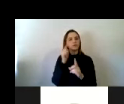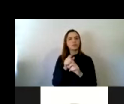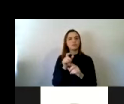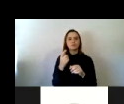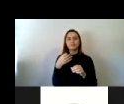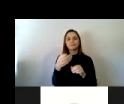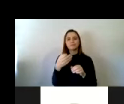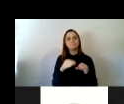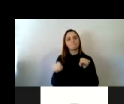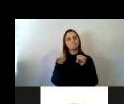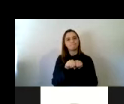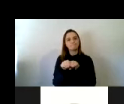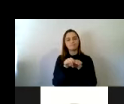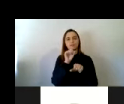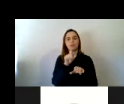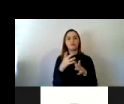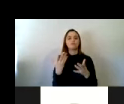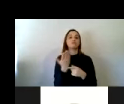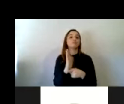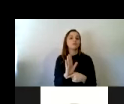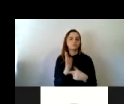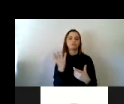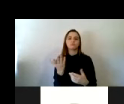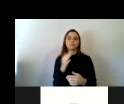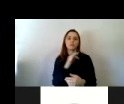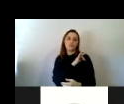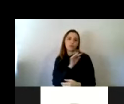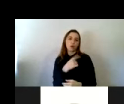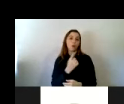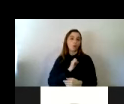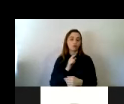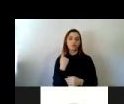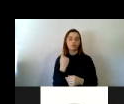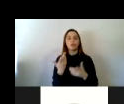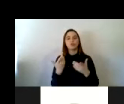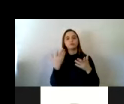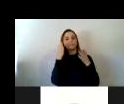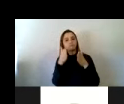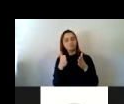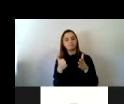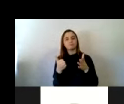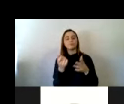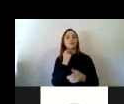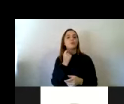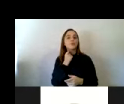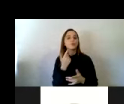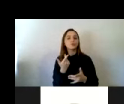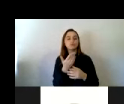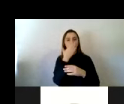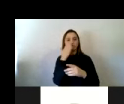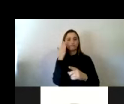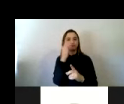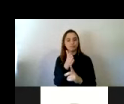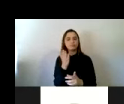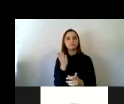For example, at our faculty, we dedicate some courses directly to these